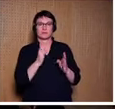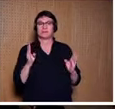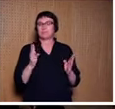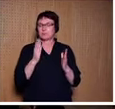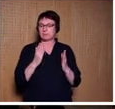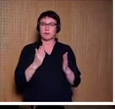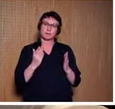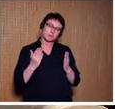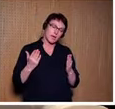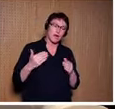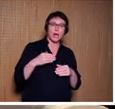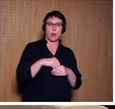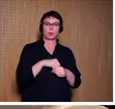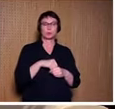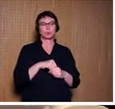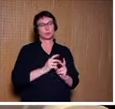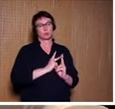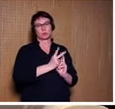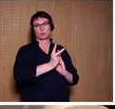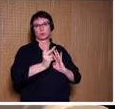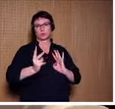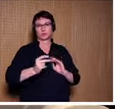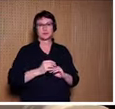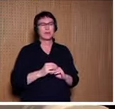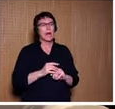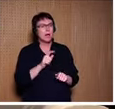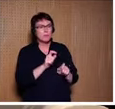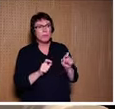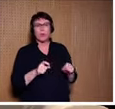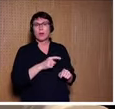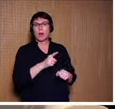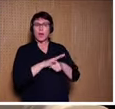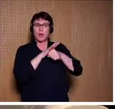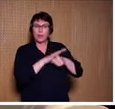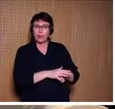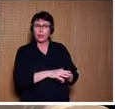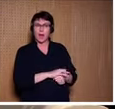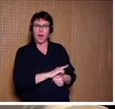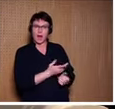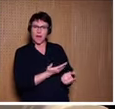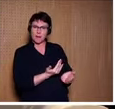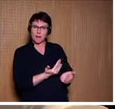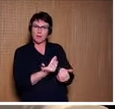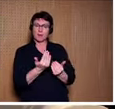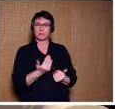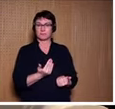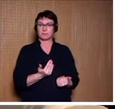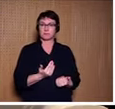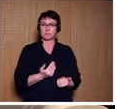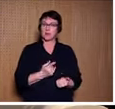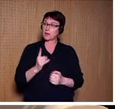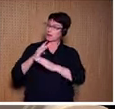and amplify the voices of marginalized individuals and groups who are impacted by this